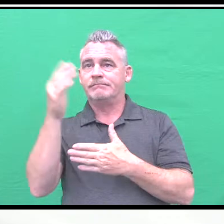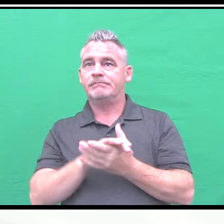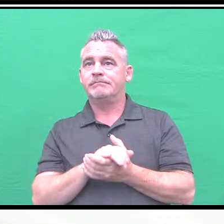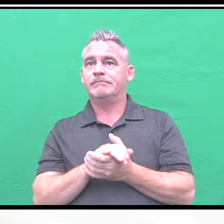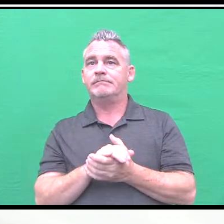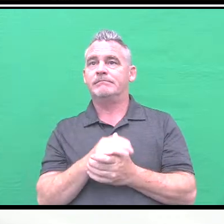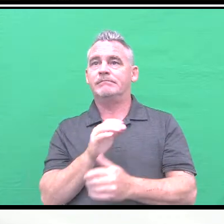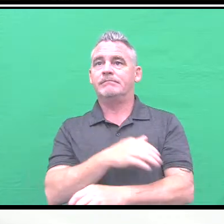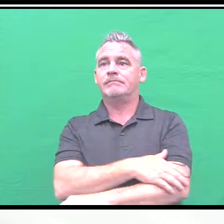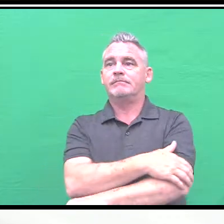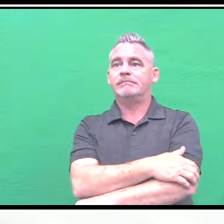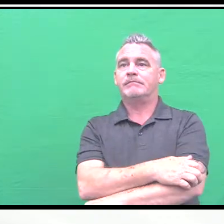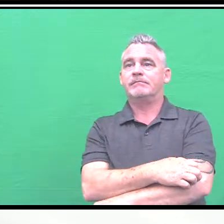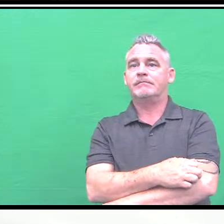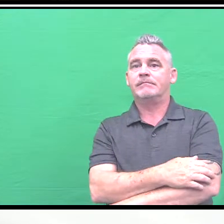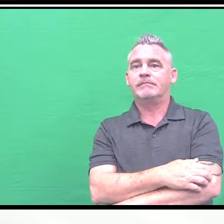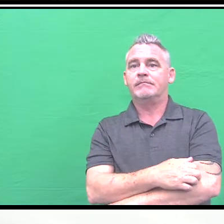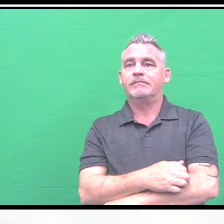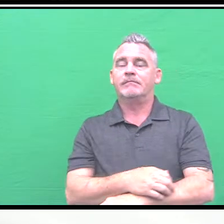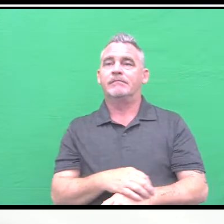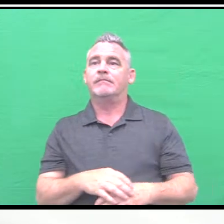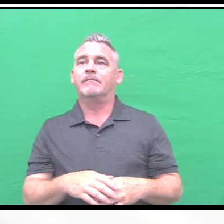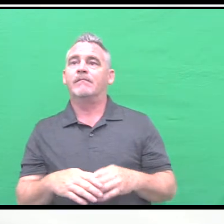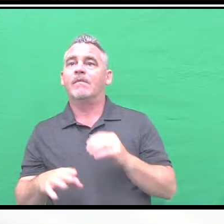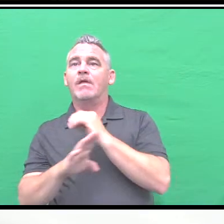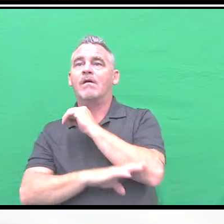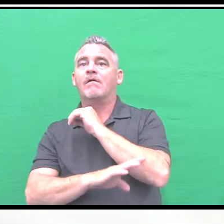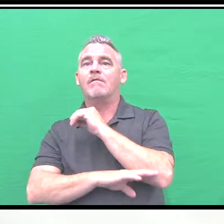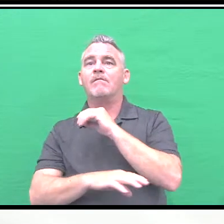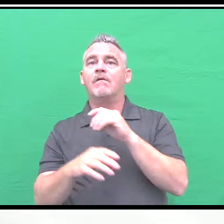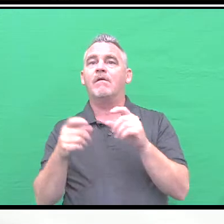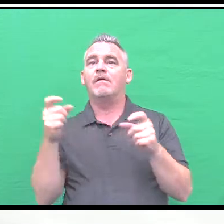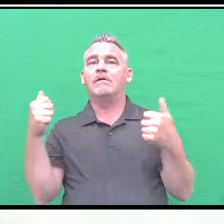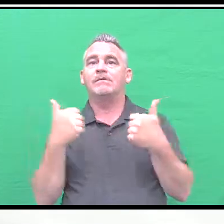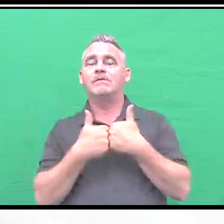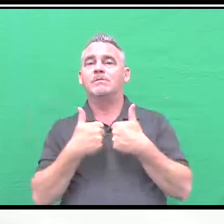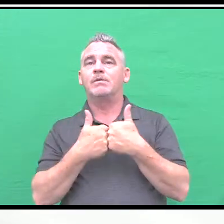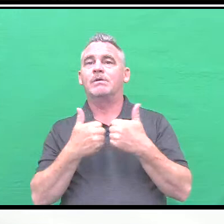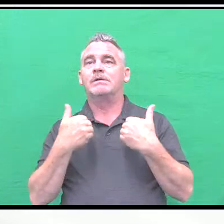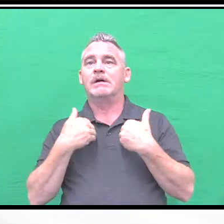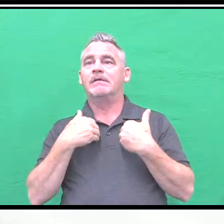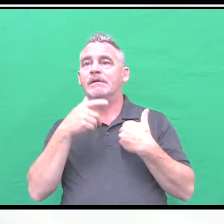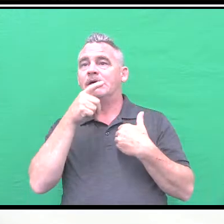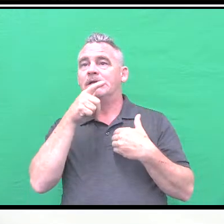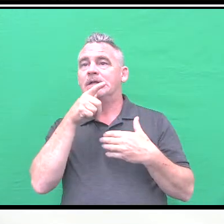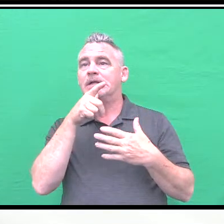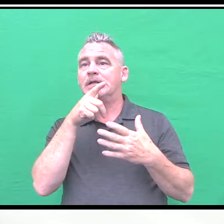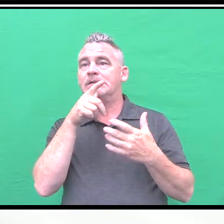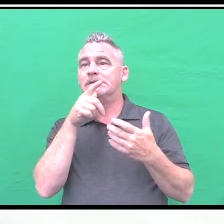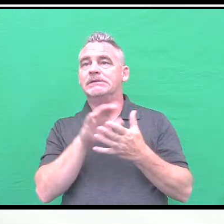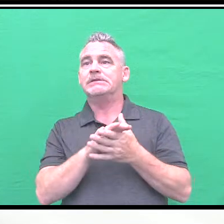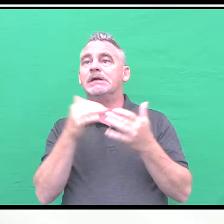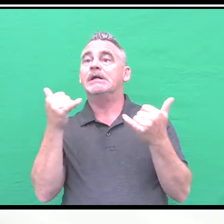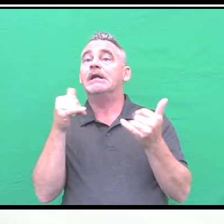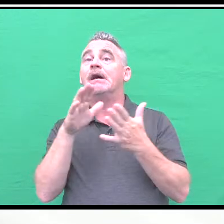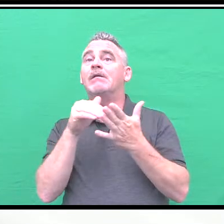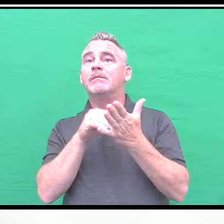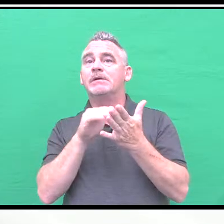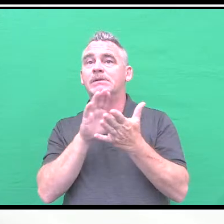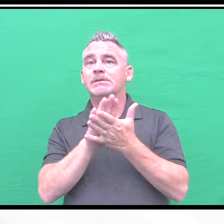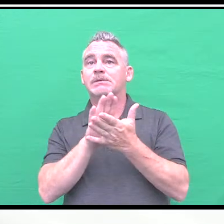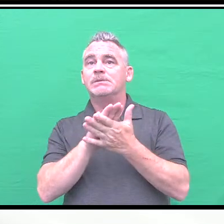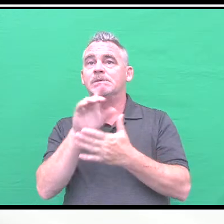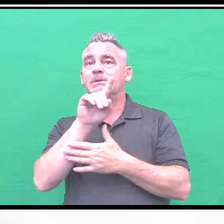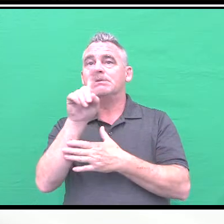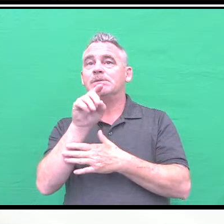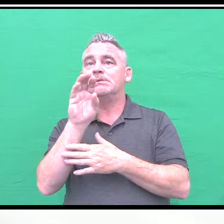is celebrating our fall sports by doing a luncheon. And then now for the middle school Zoom tours. So our Heal and